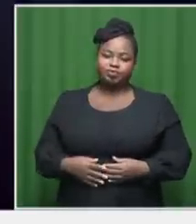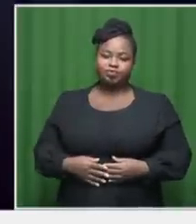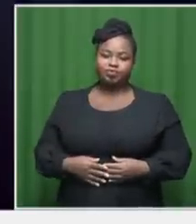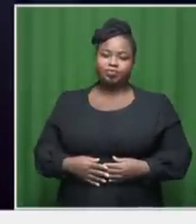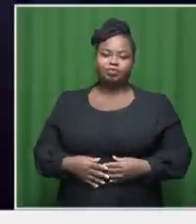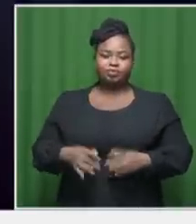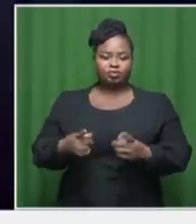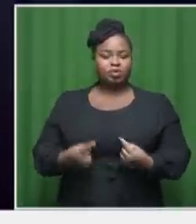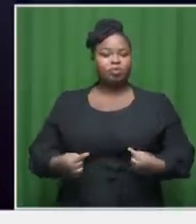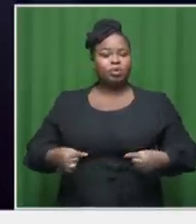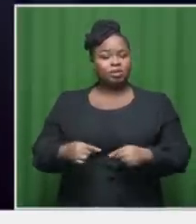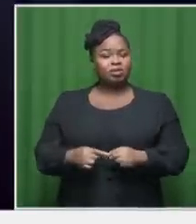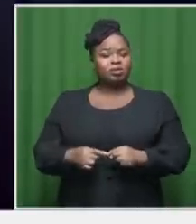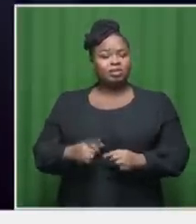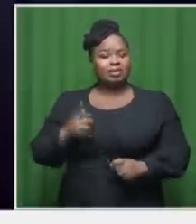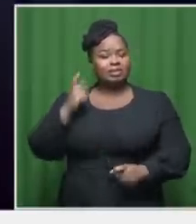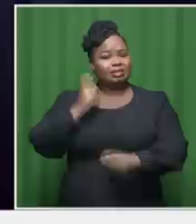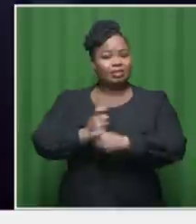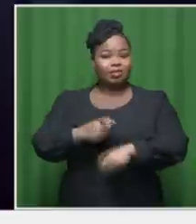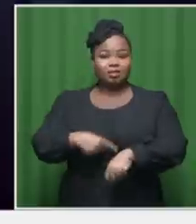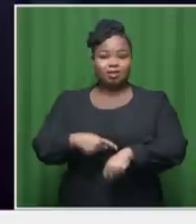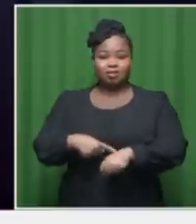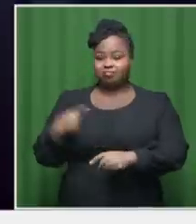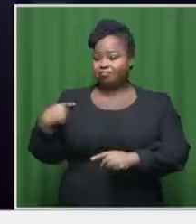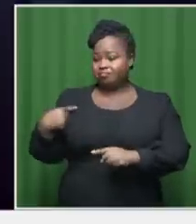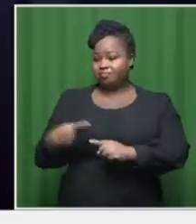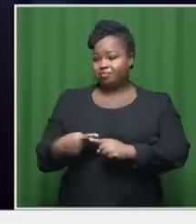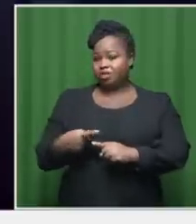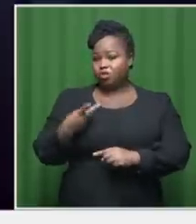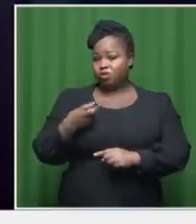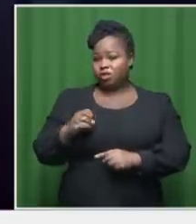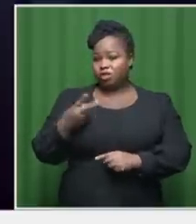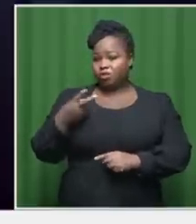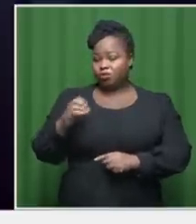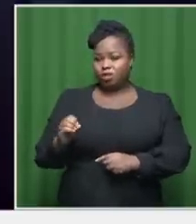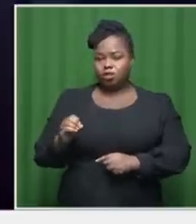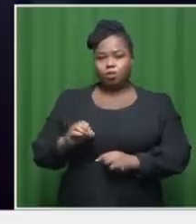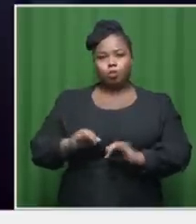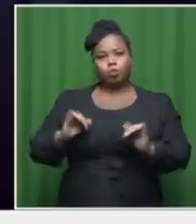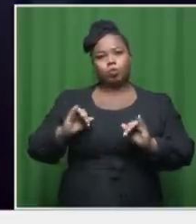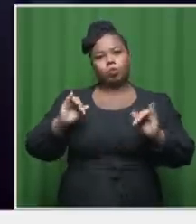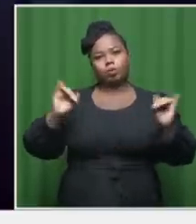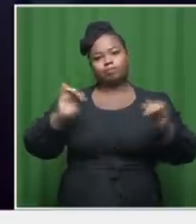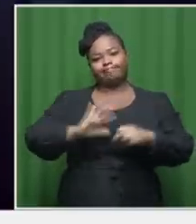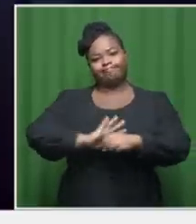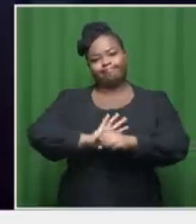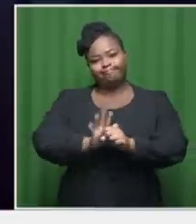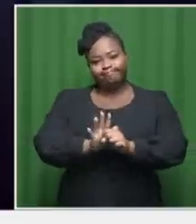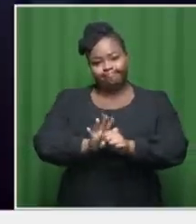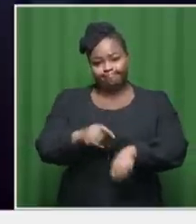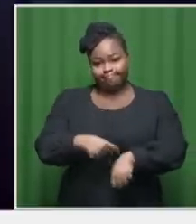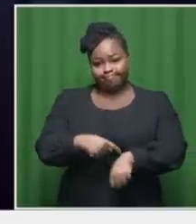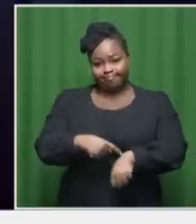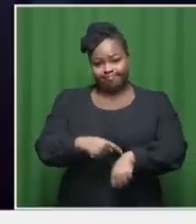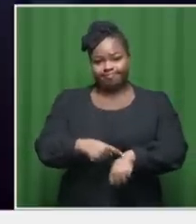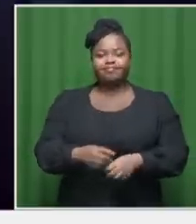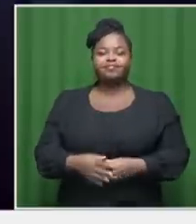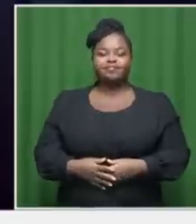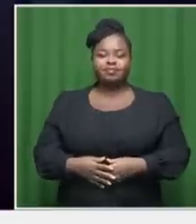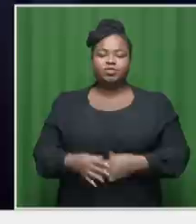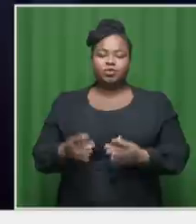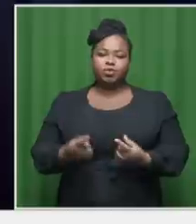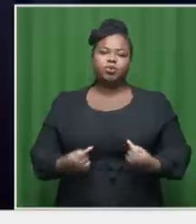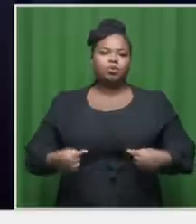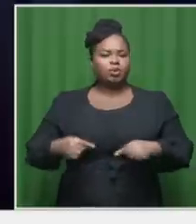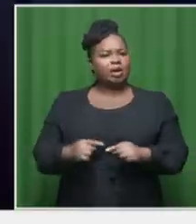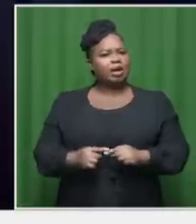we've had a very difficult period, especially since 2020, made worse by the COVID pandemic, where we